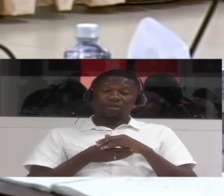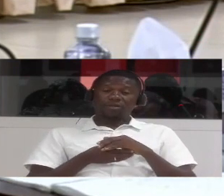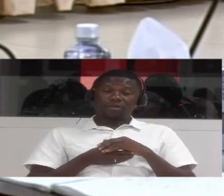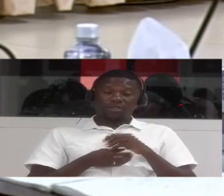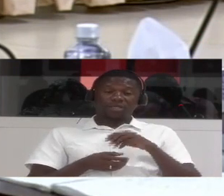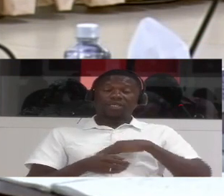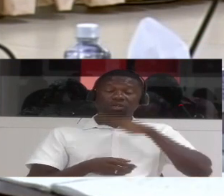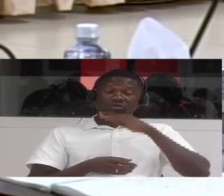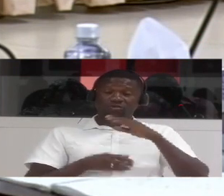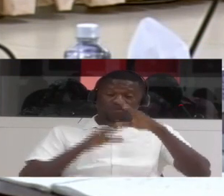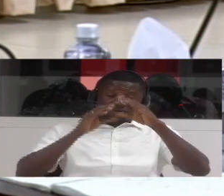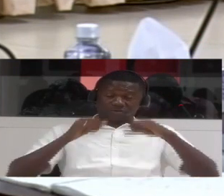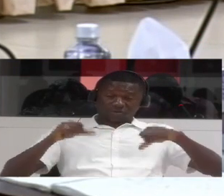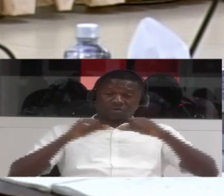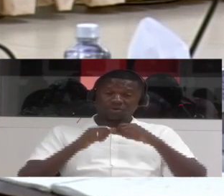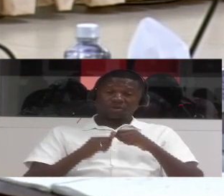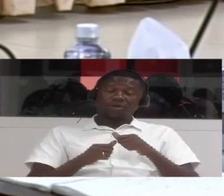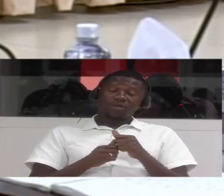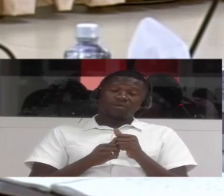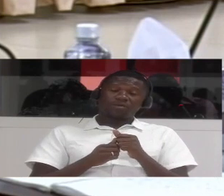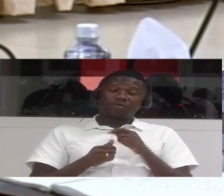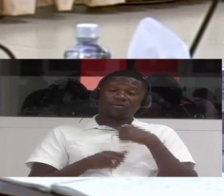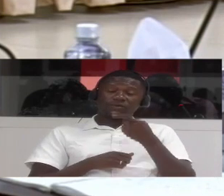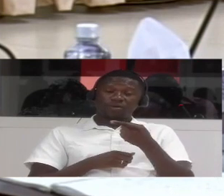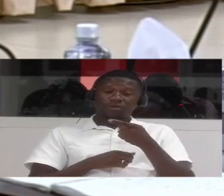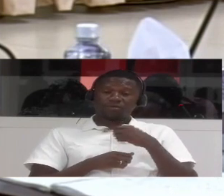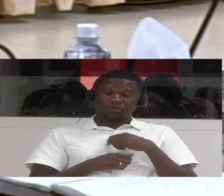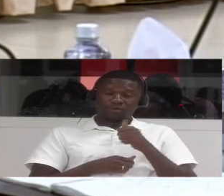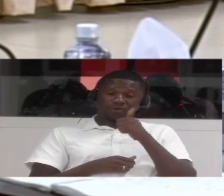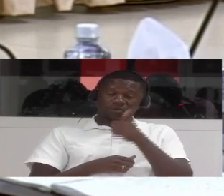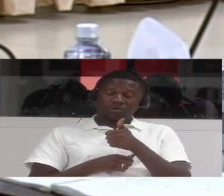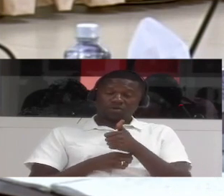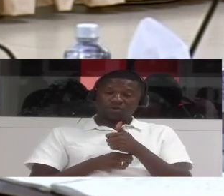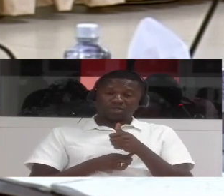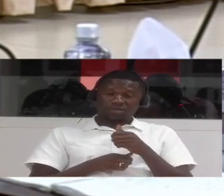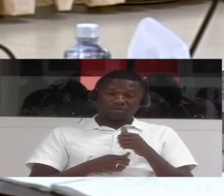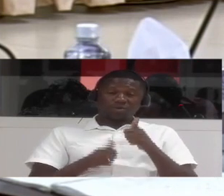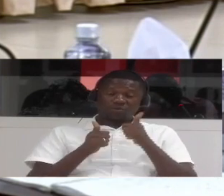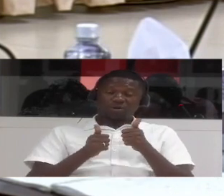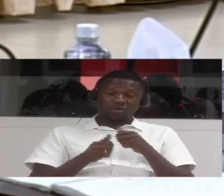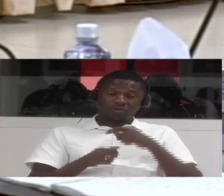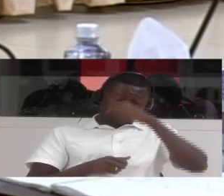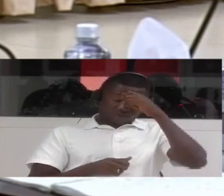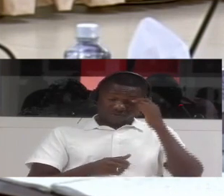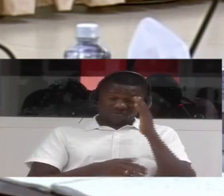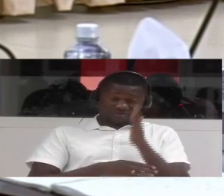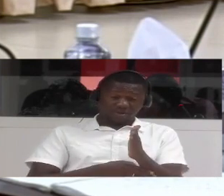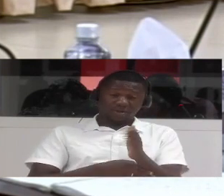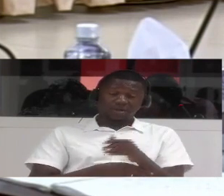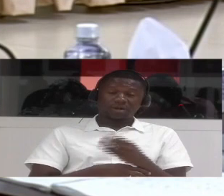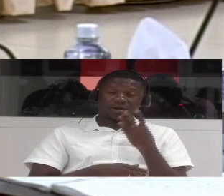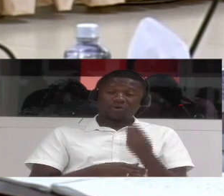adequate, I will underline, adequate room for credible and competent performance?